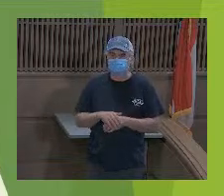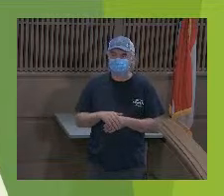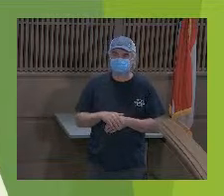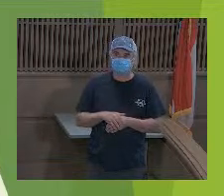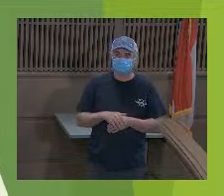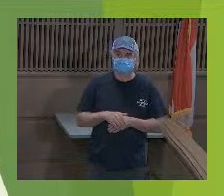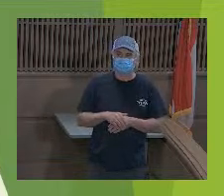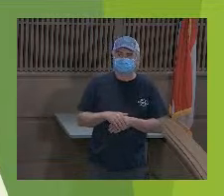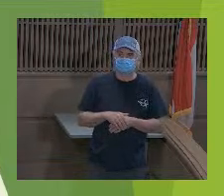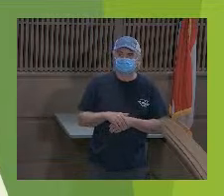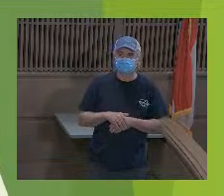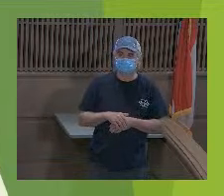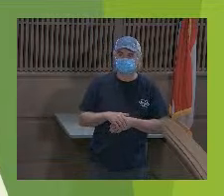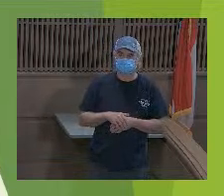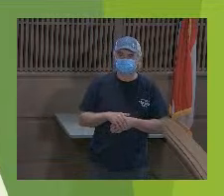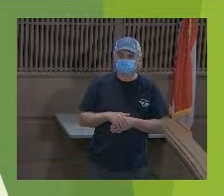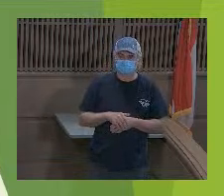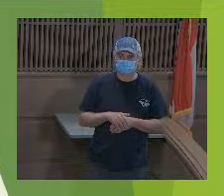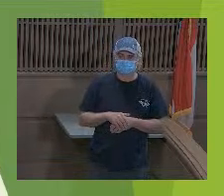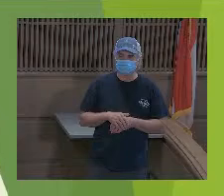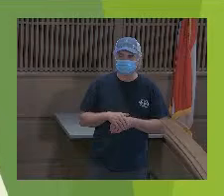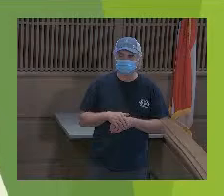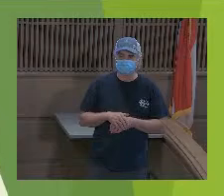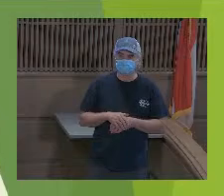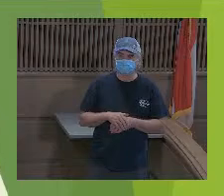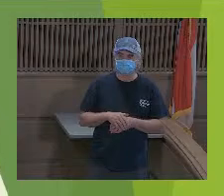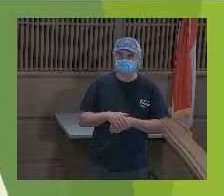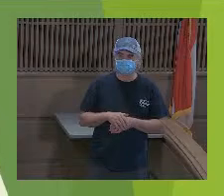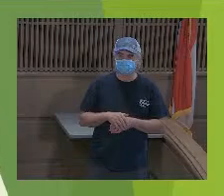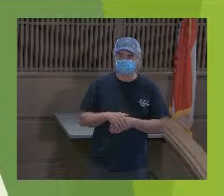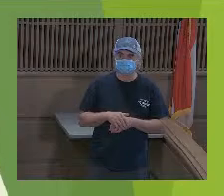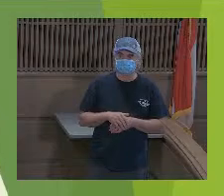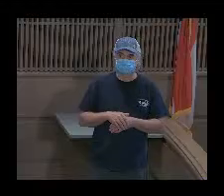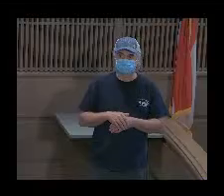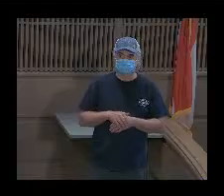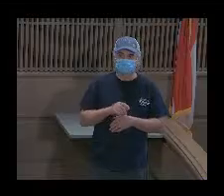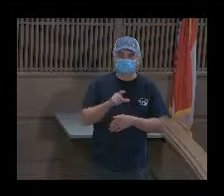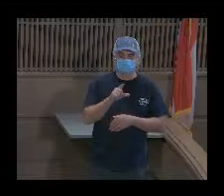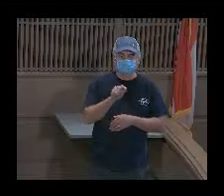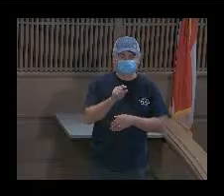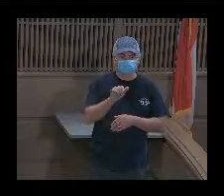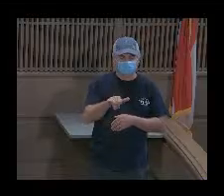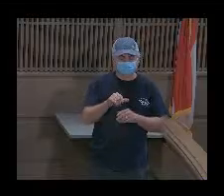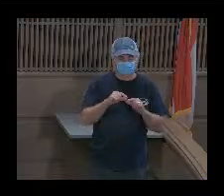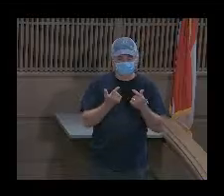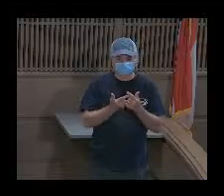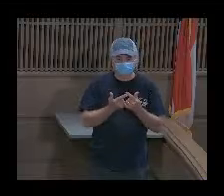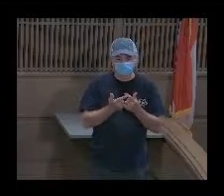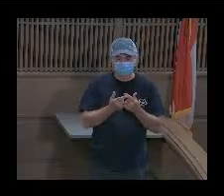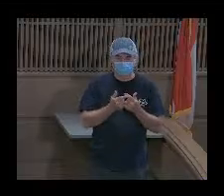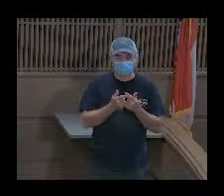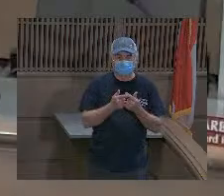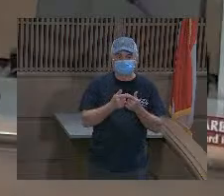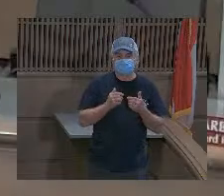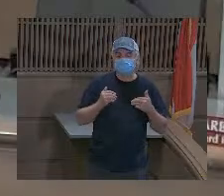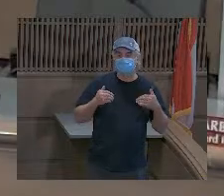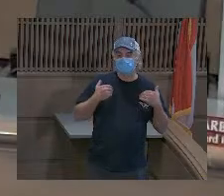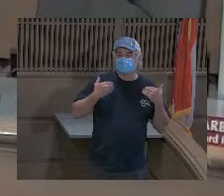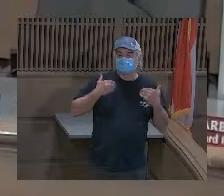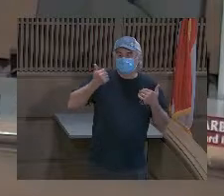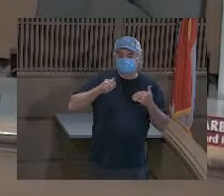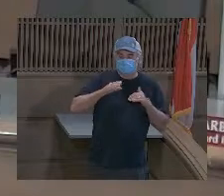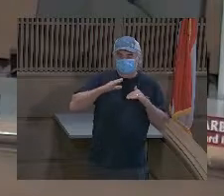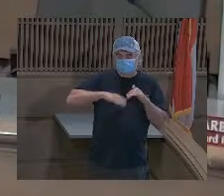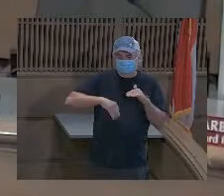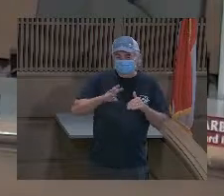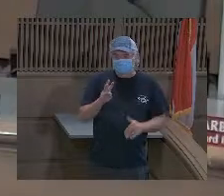And 20 of those deaths have been people who are 60 and younger. And with that, these